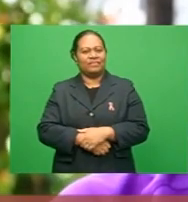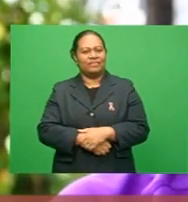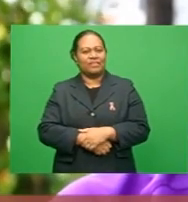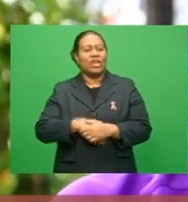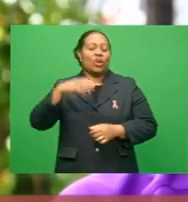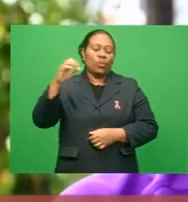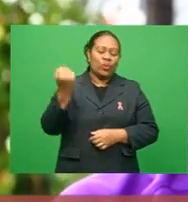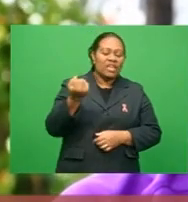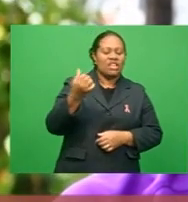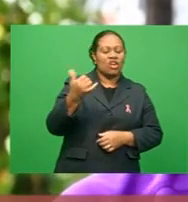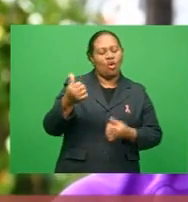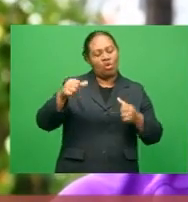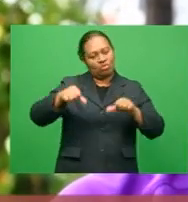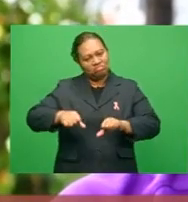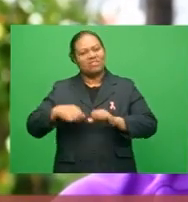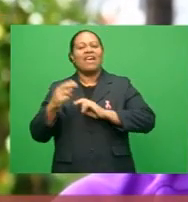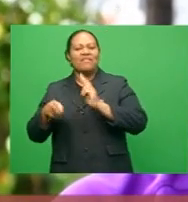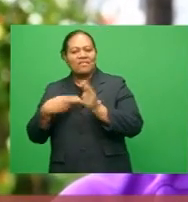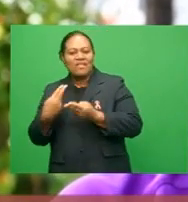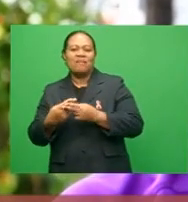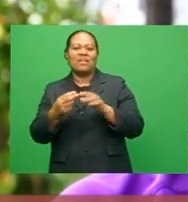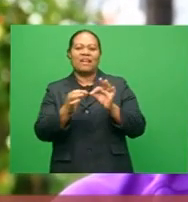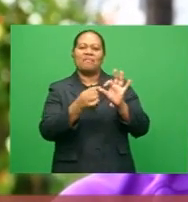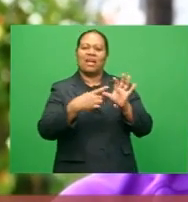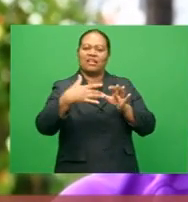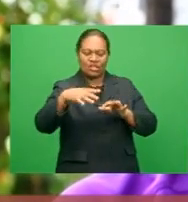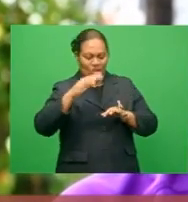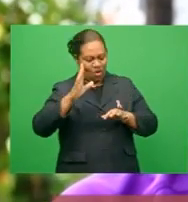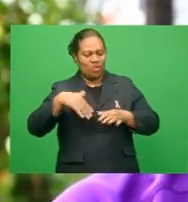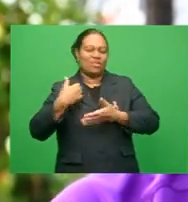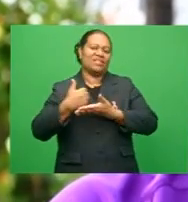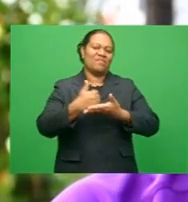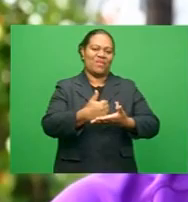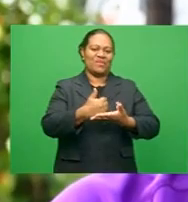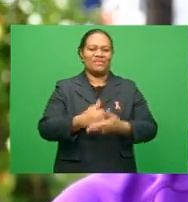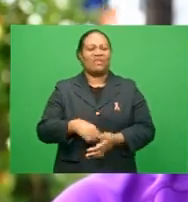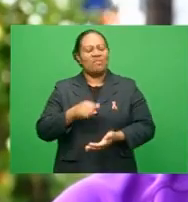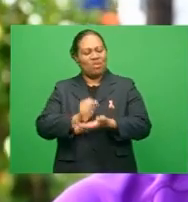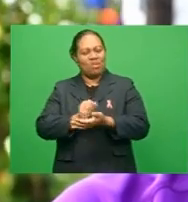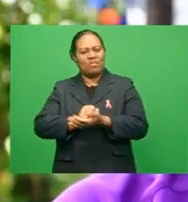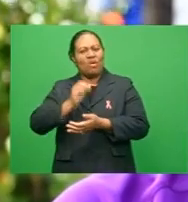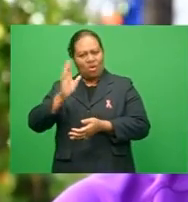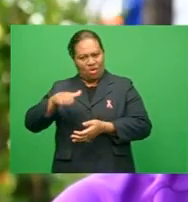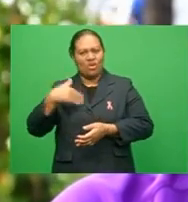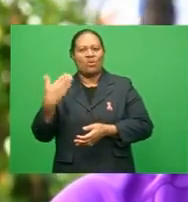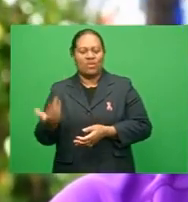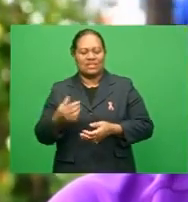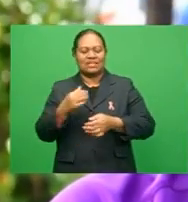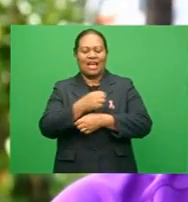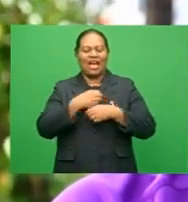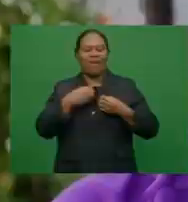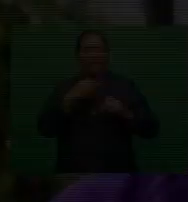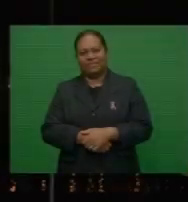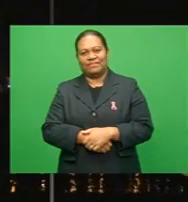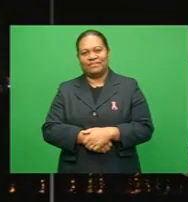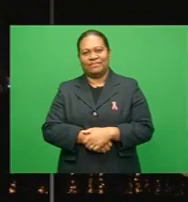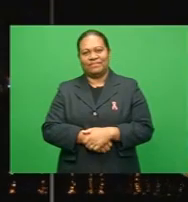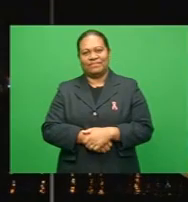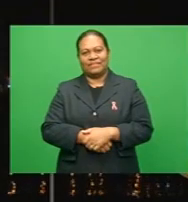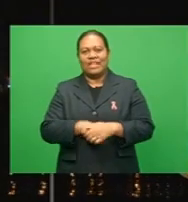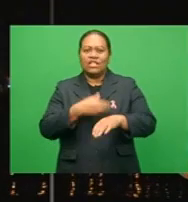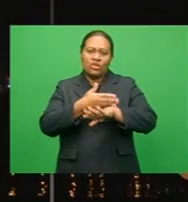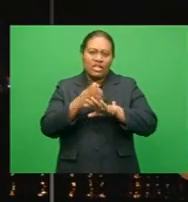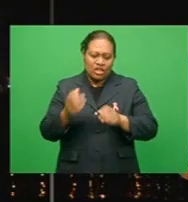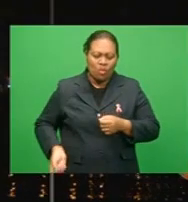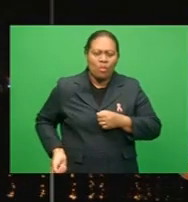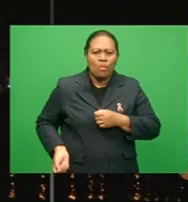or lose, your family here in Bangasau will always be behind you, and you will always be our son. Good luck, boy. New bowlers